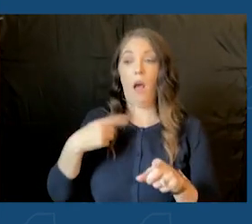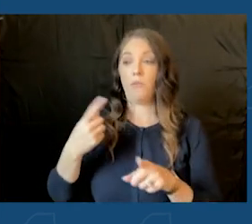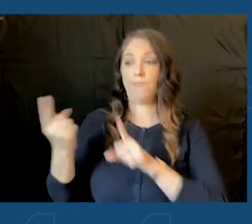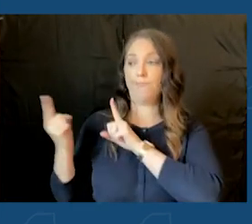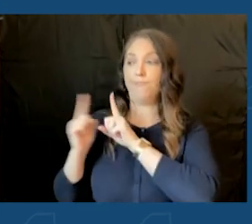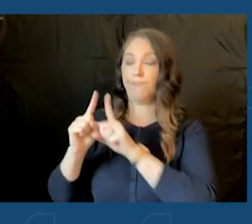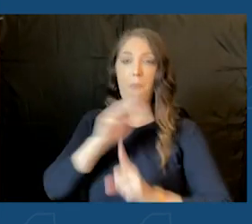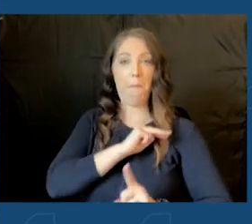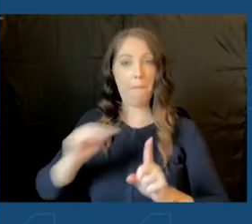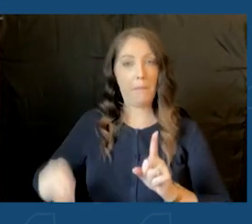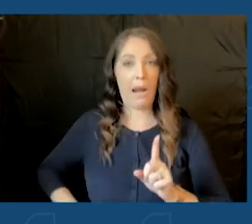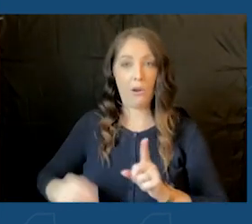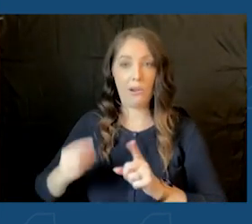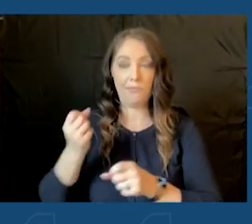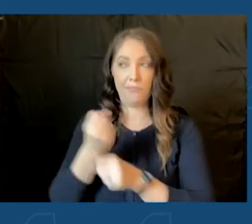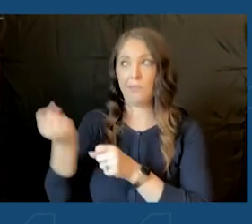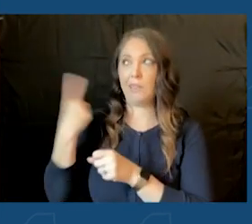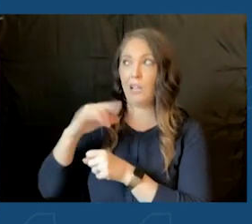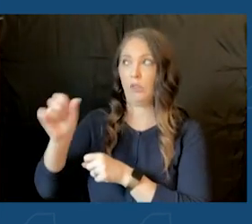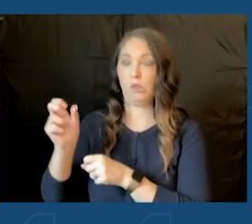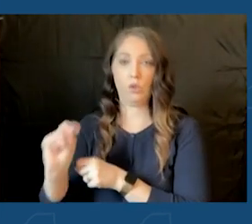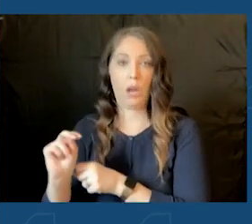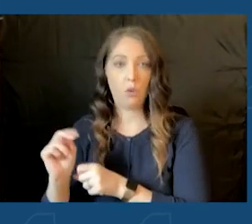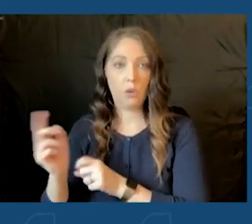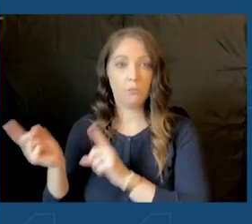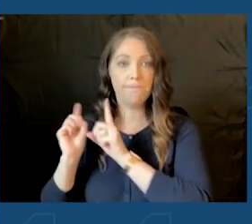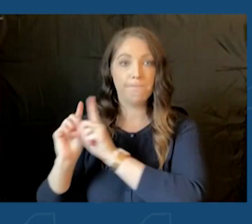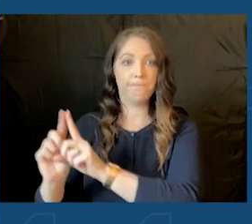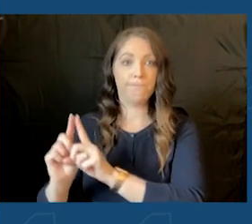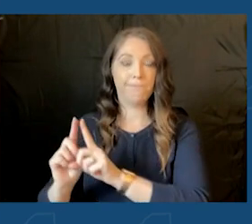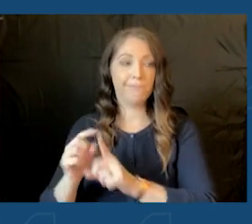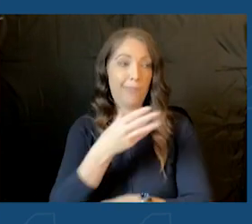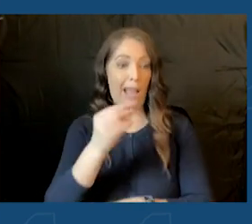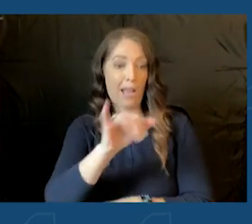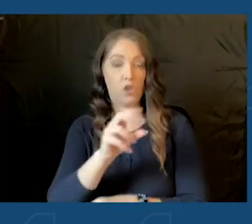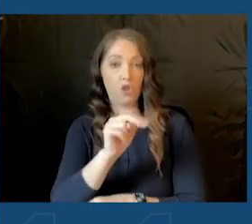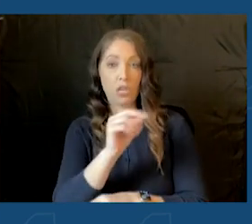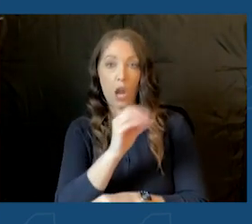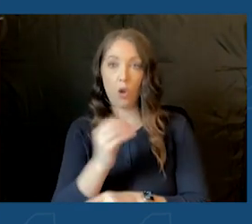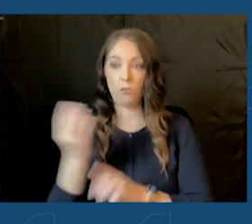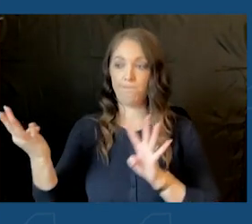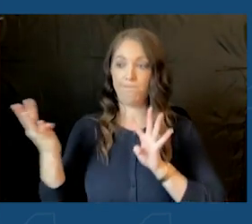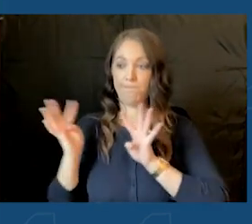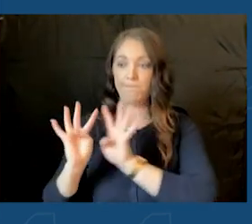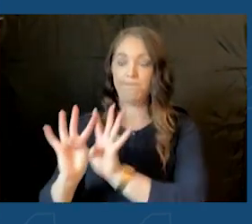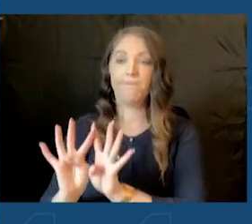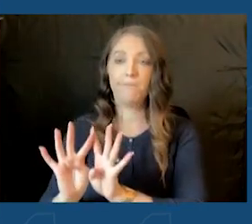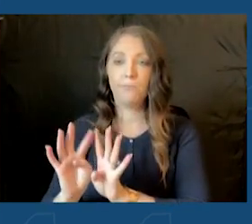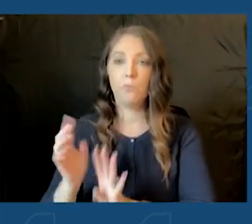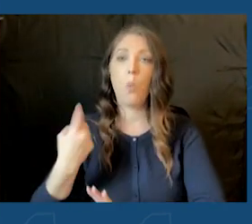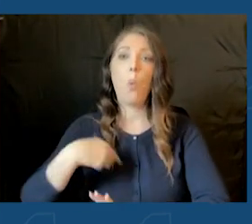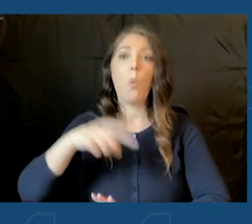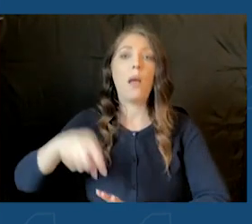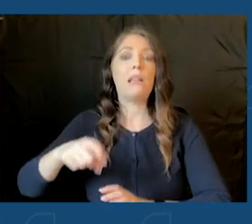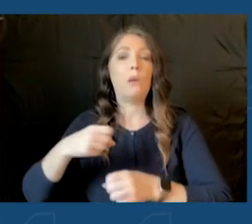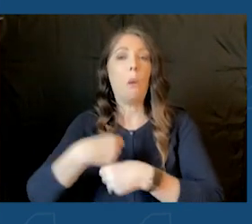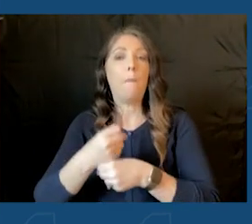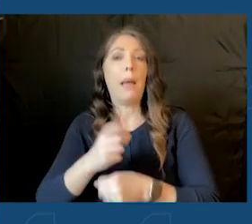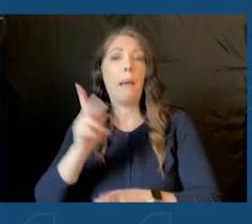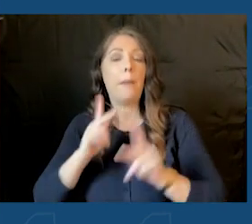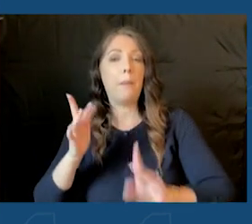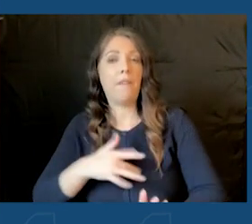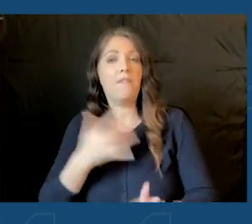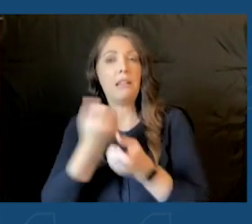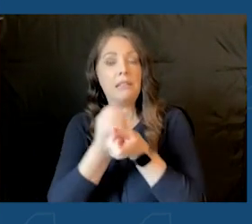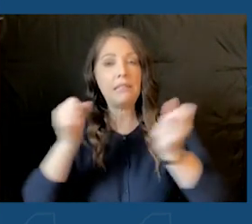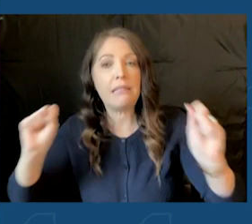job practically last January, we talked about and stood with Jano and law enforcement says we need to make people feel safe on our trains and our subway